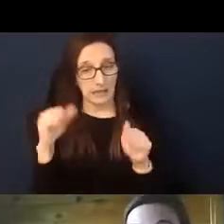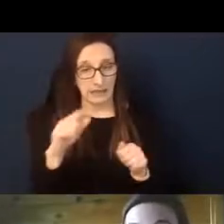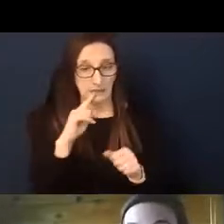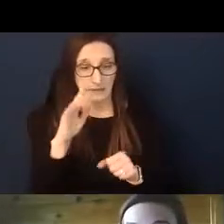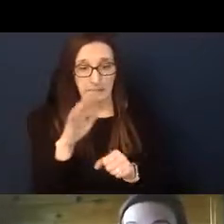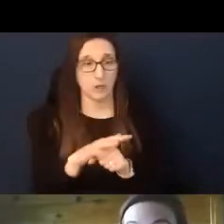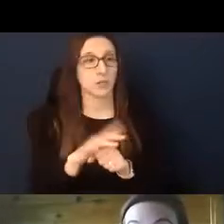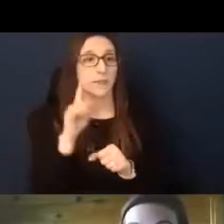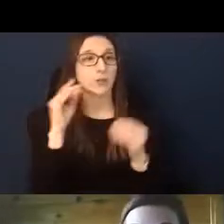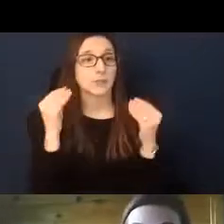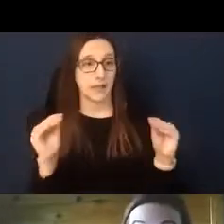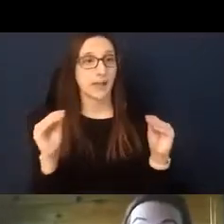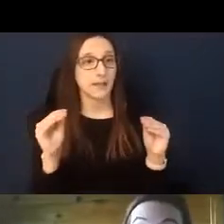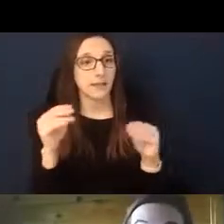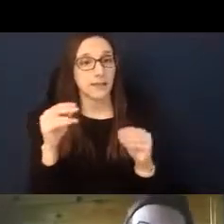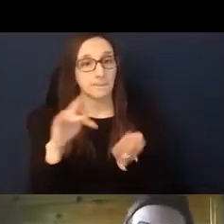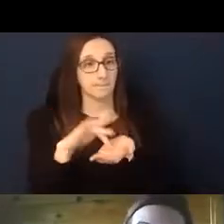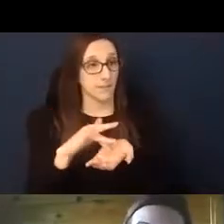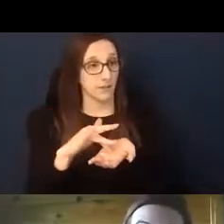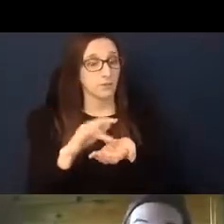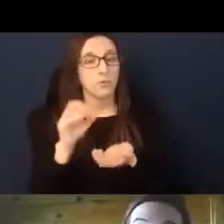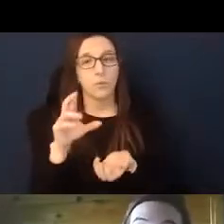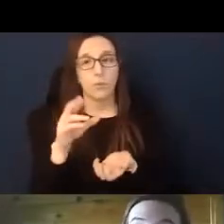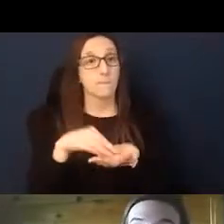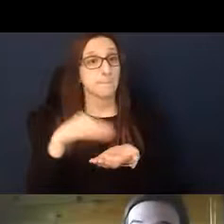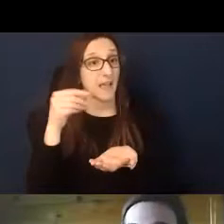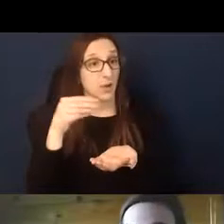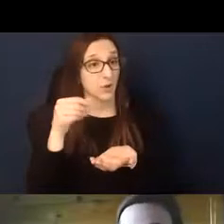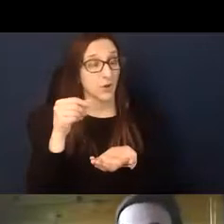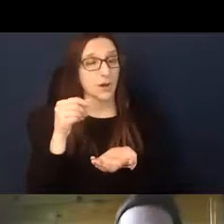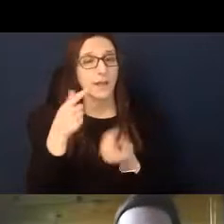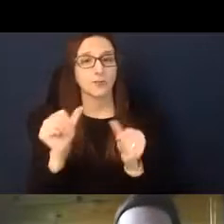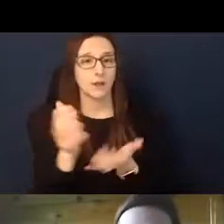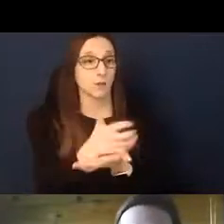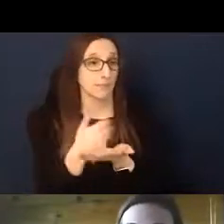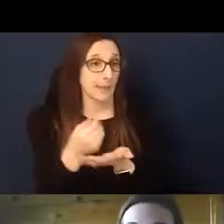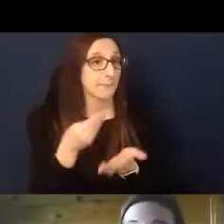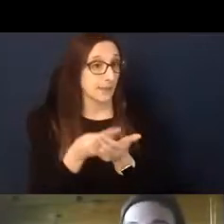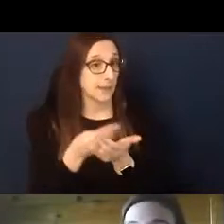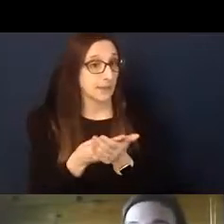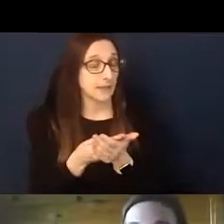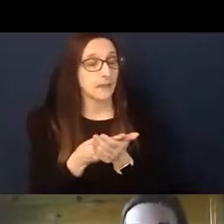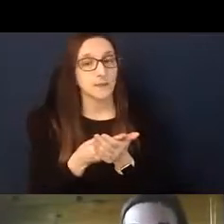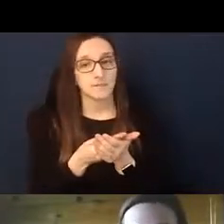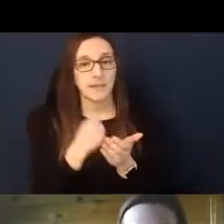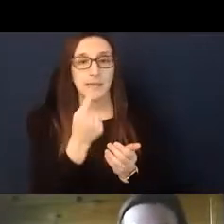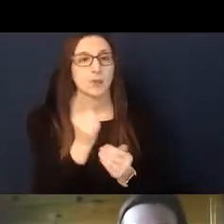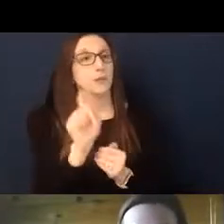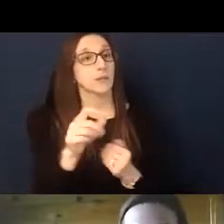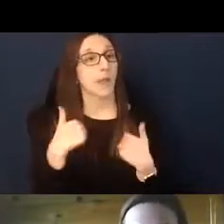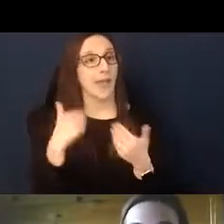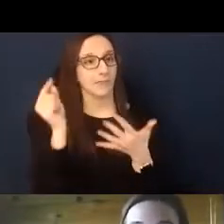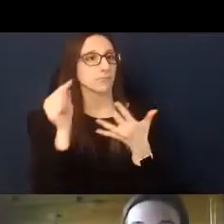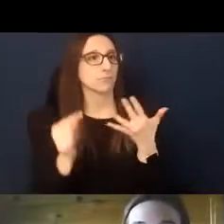guarantee that they're selling pills or powder and they are just trying to make money and tell you that you need to have these